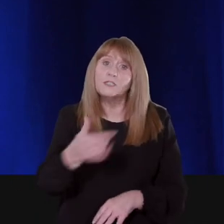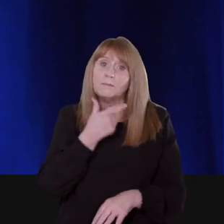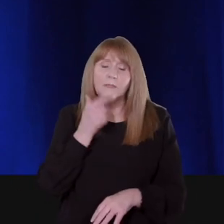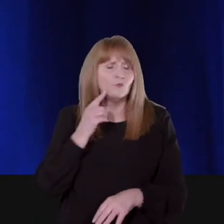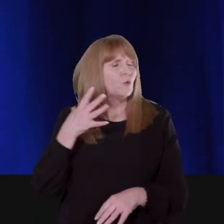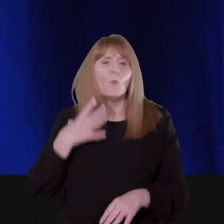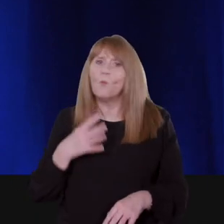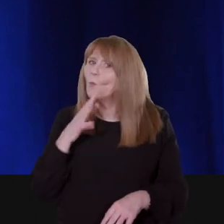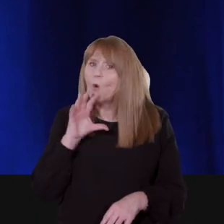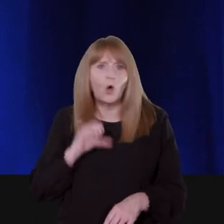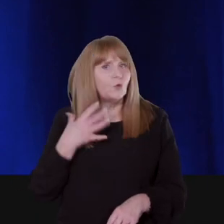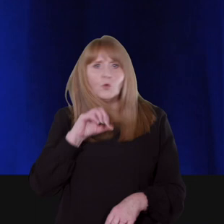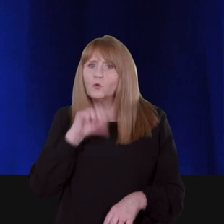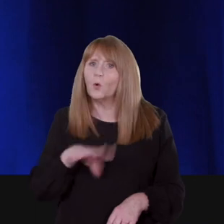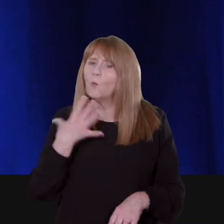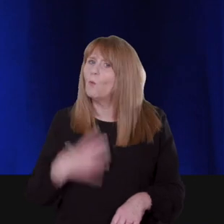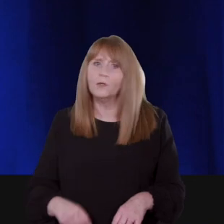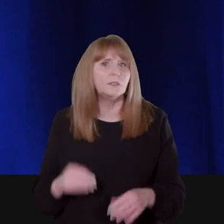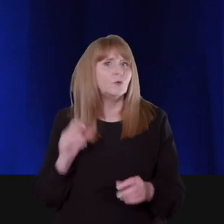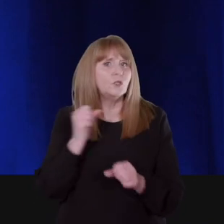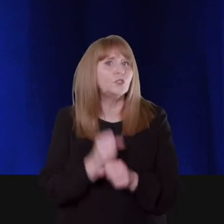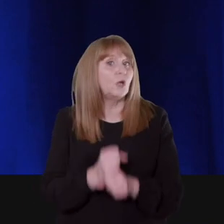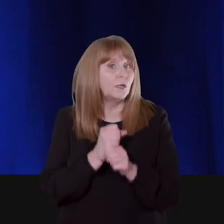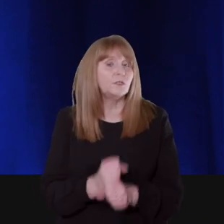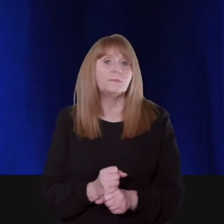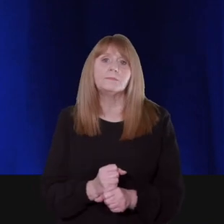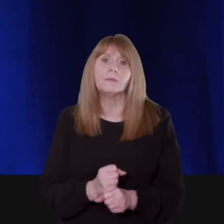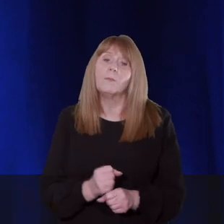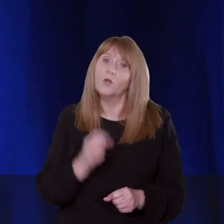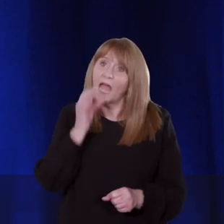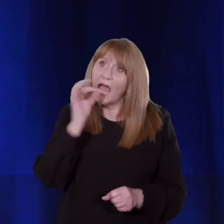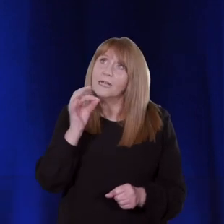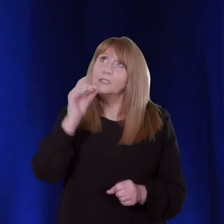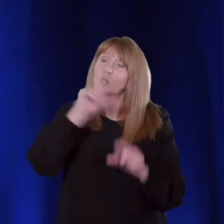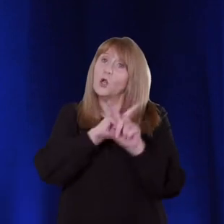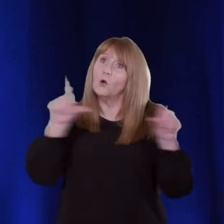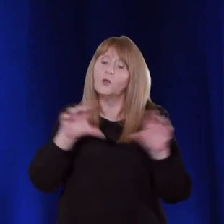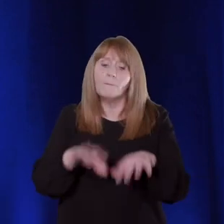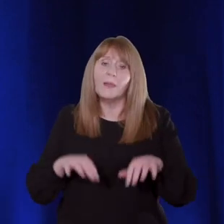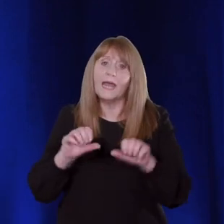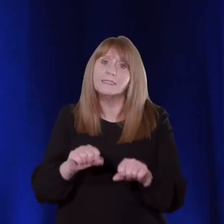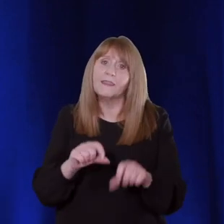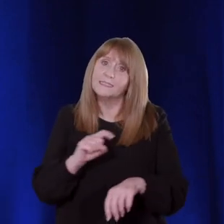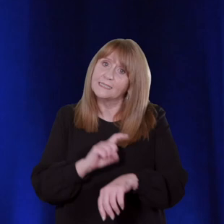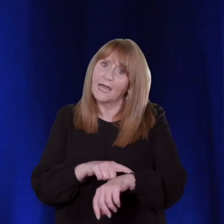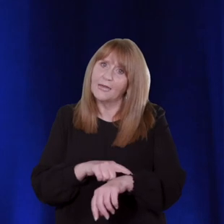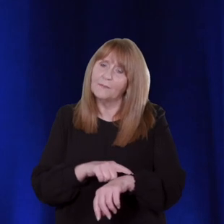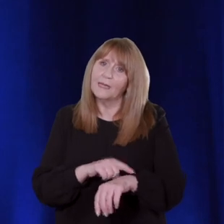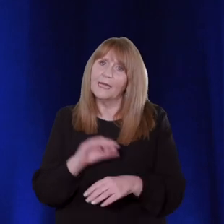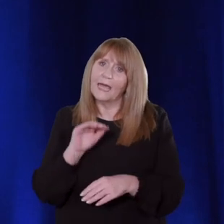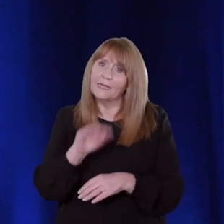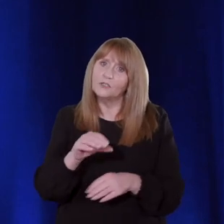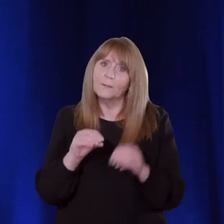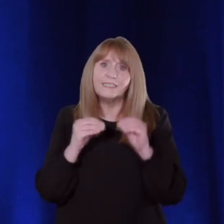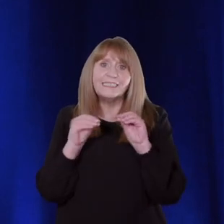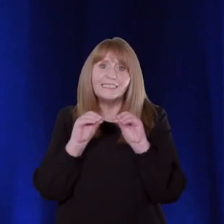have a look, that you would spend time with us. So I'm just going to ask the Lord to bless this time and get straight into some teaching. I'm mindful, folks, of the